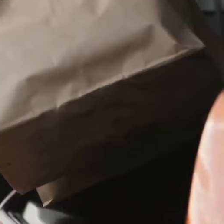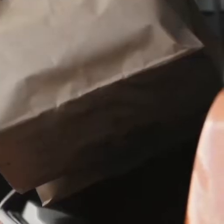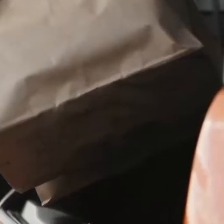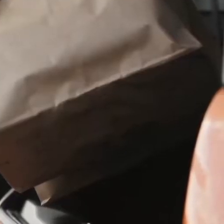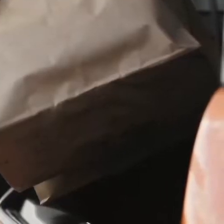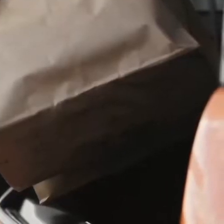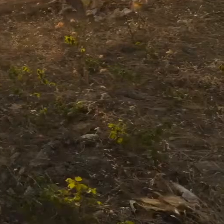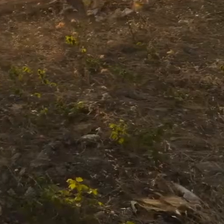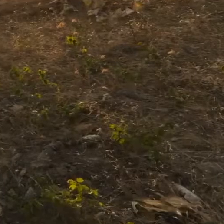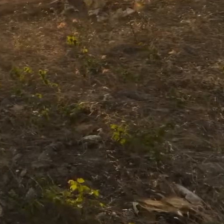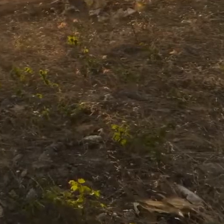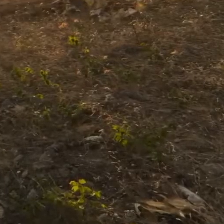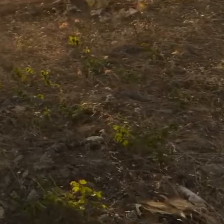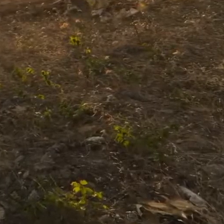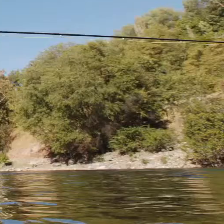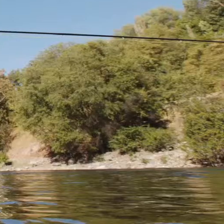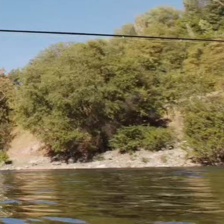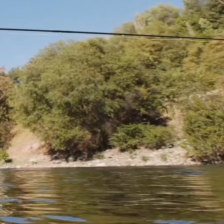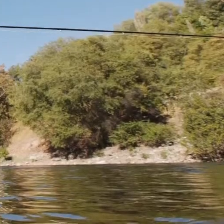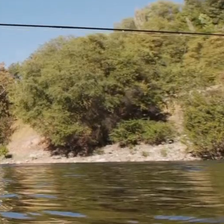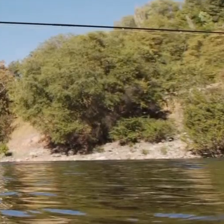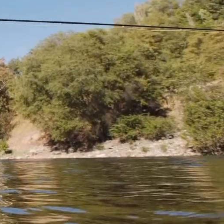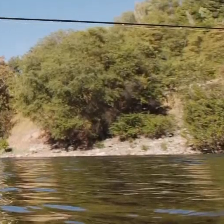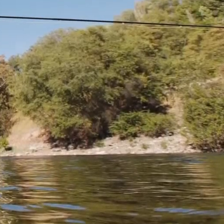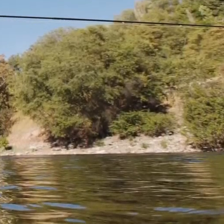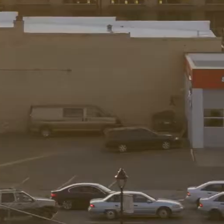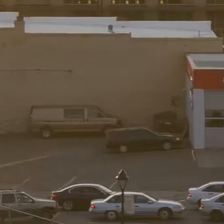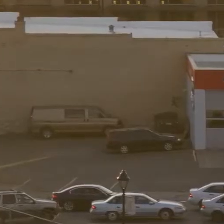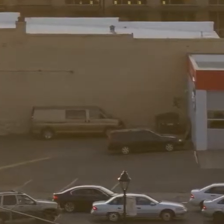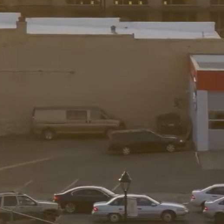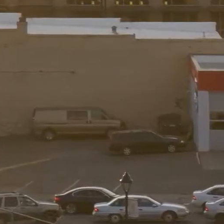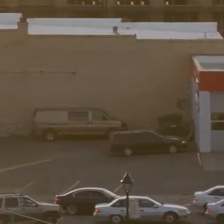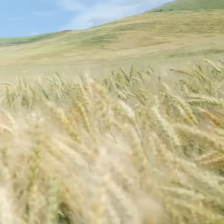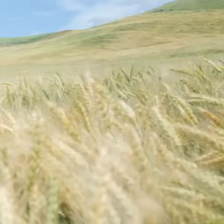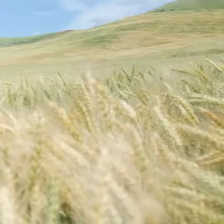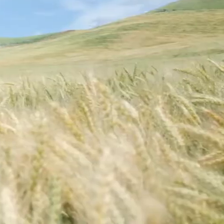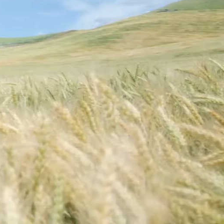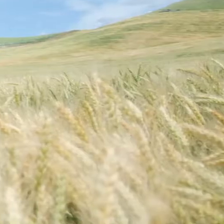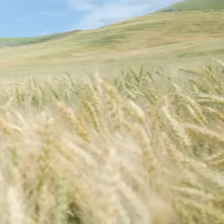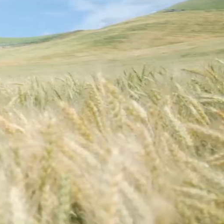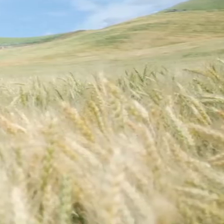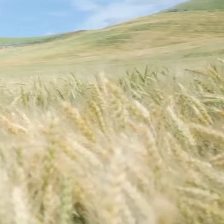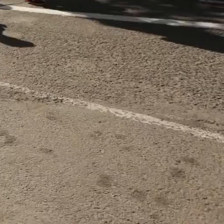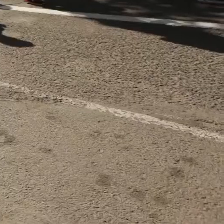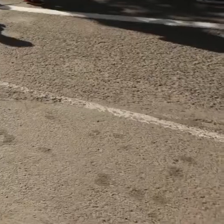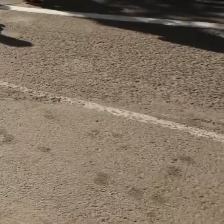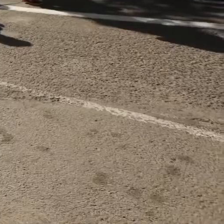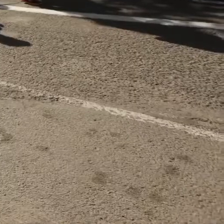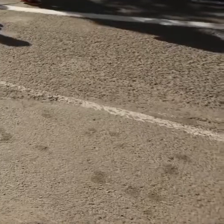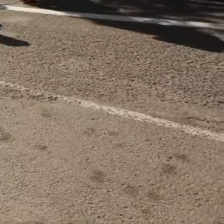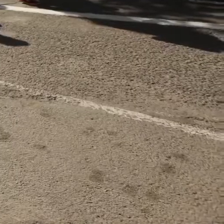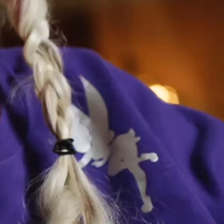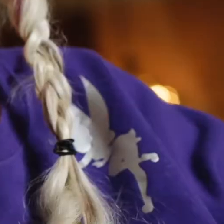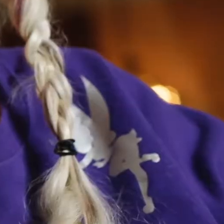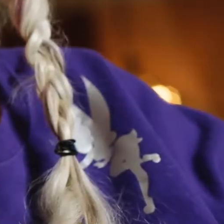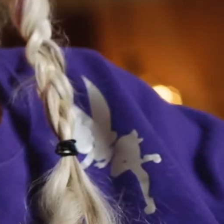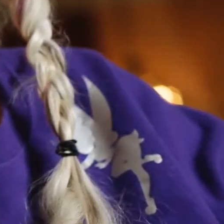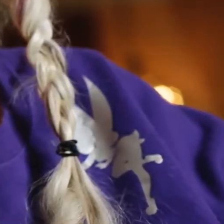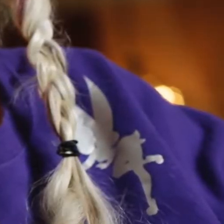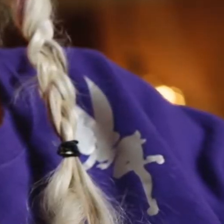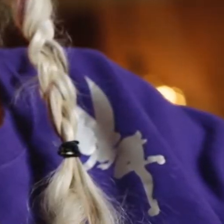And this. We are mountains. We are rivers. We are cities and farms. We are young and we